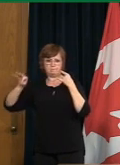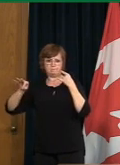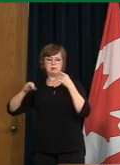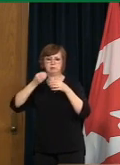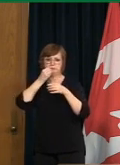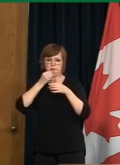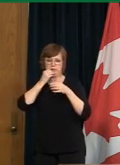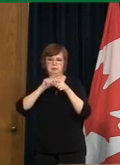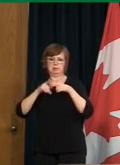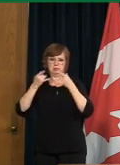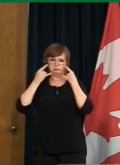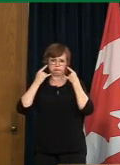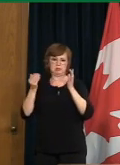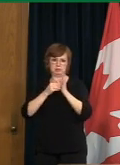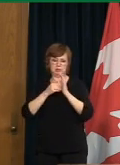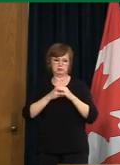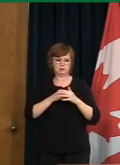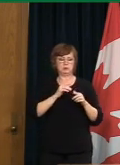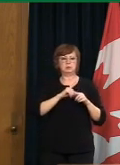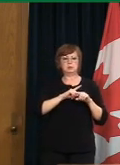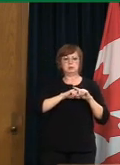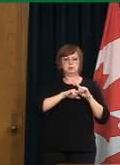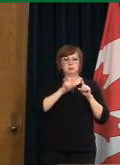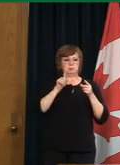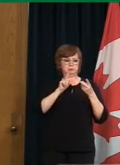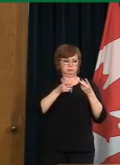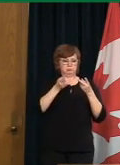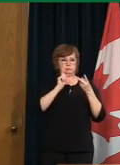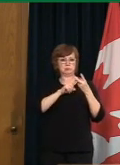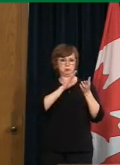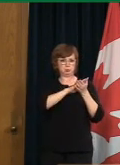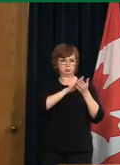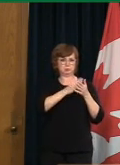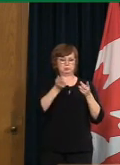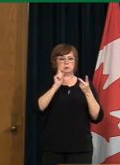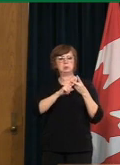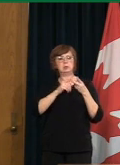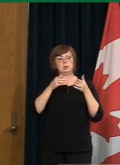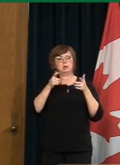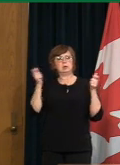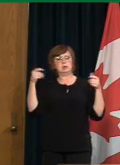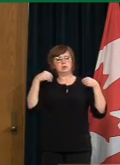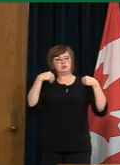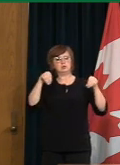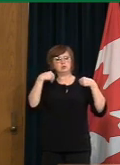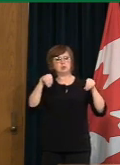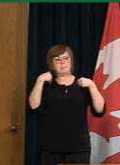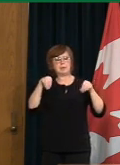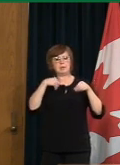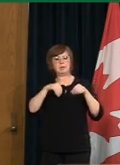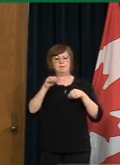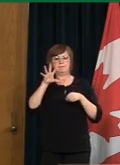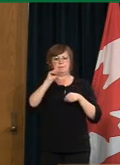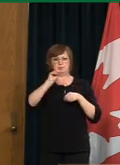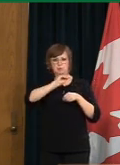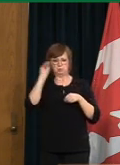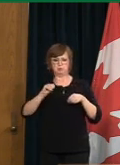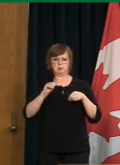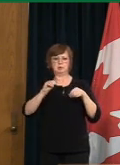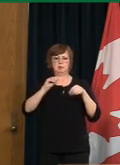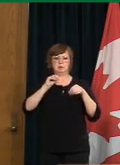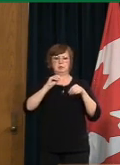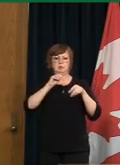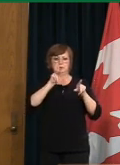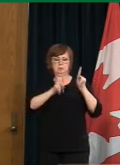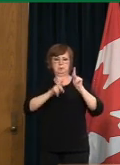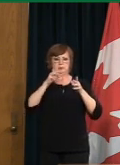workplaces. Large retail stores must limit their capacity to 50% or 4 square meters per person,